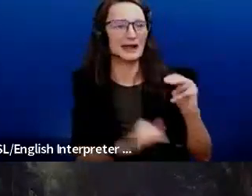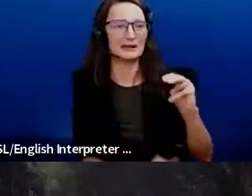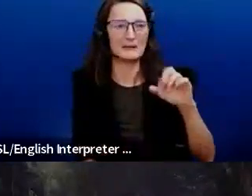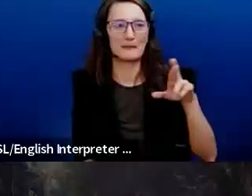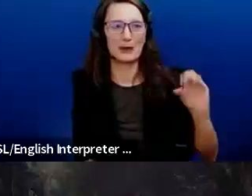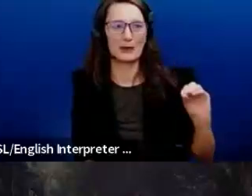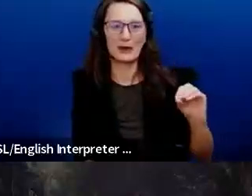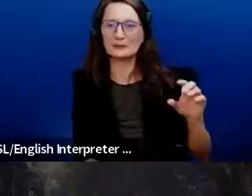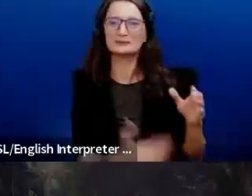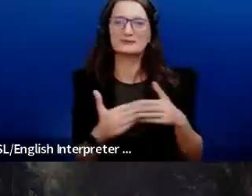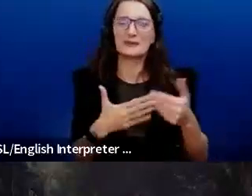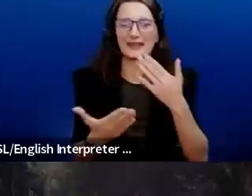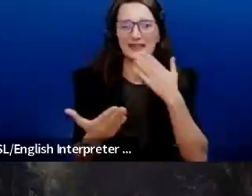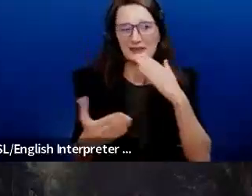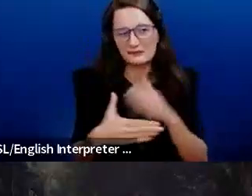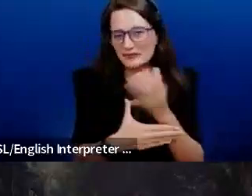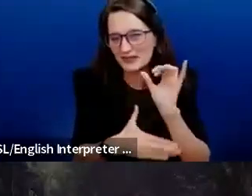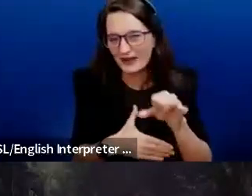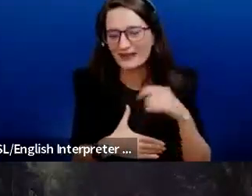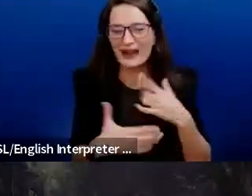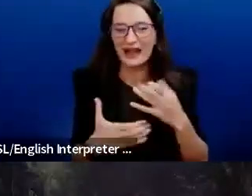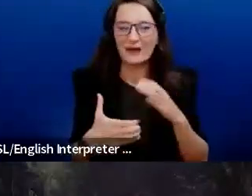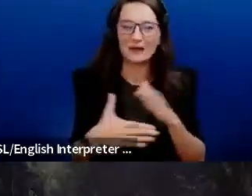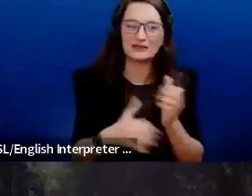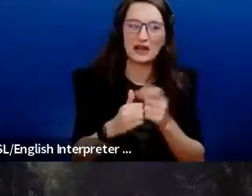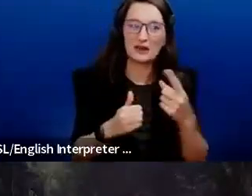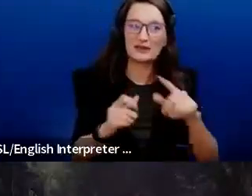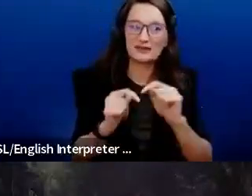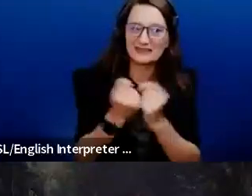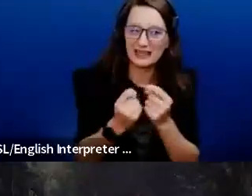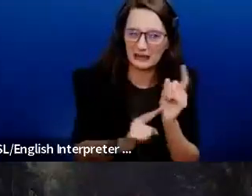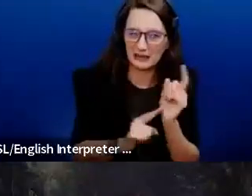we'll, yeah, so I wanted to just share with the team, give me 1